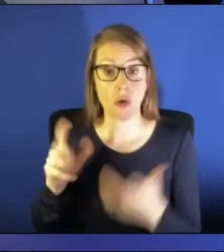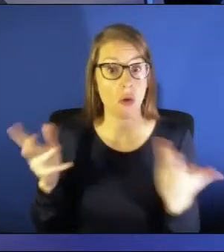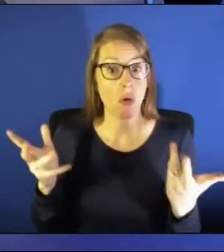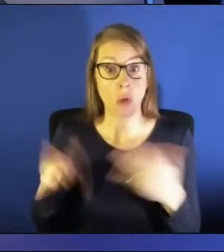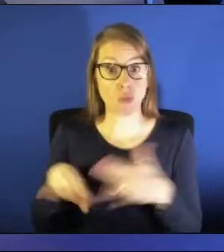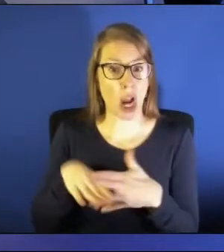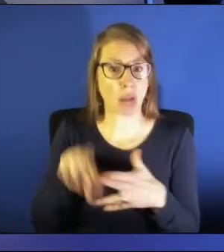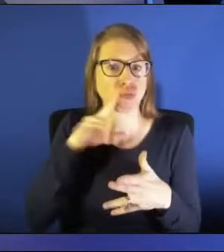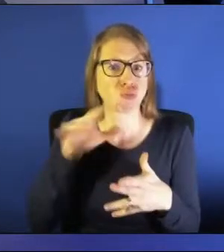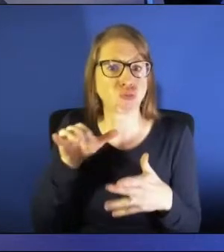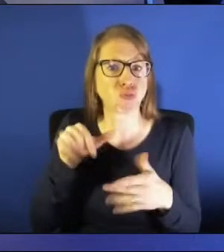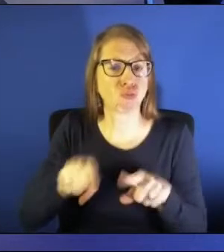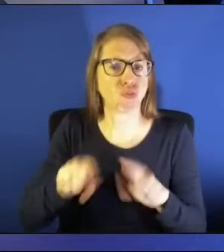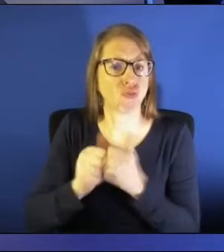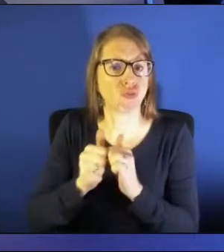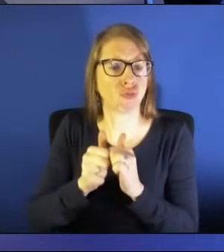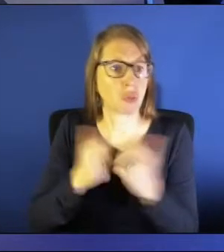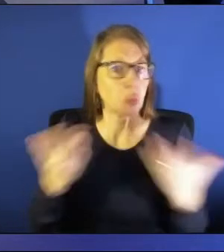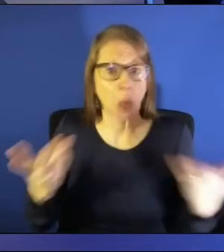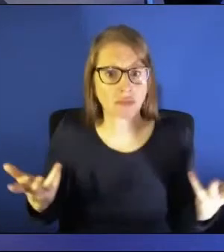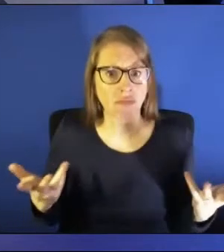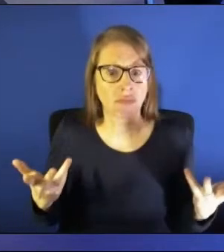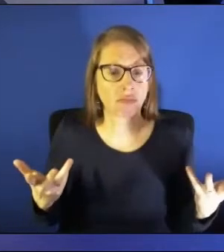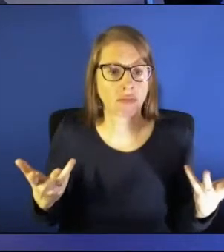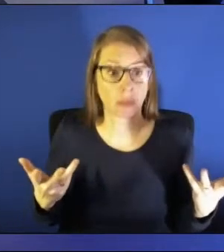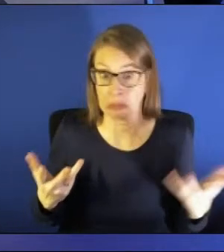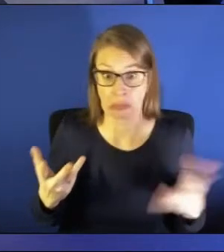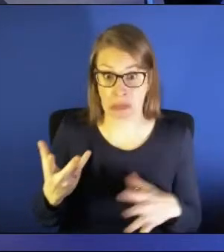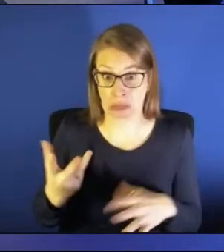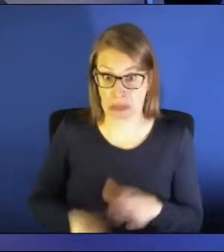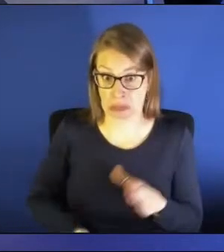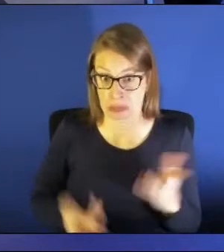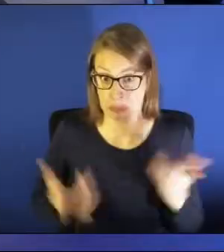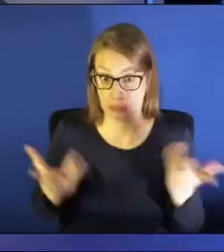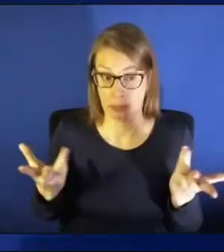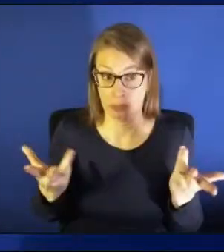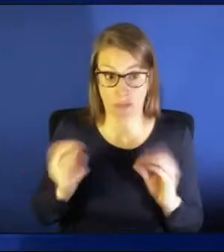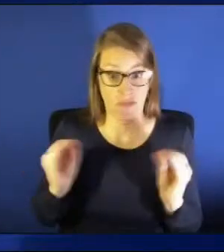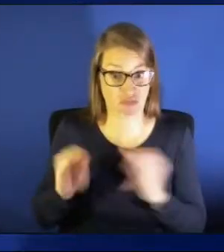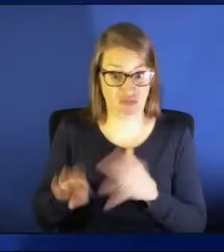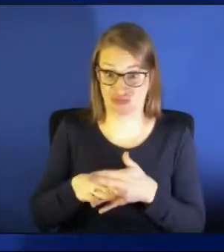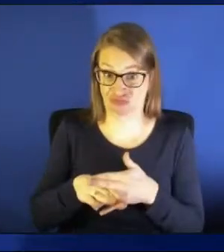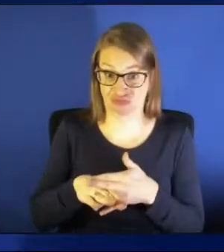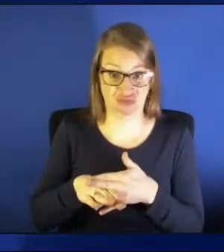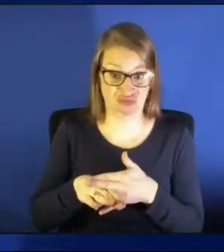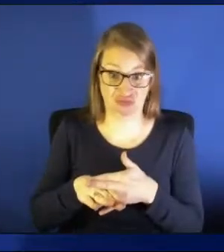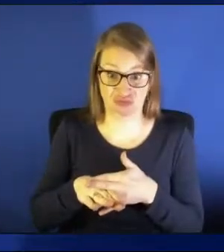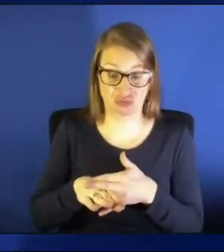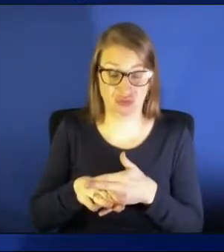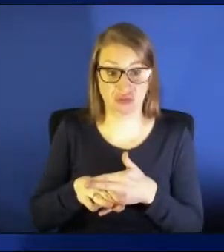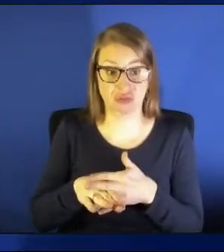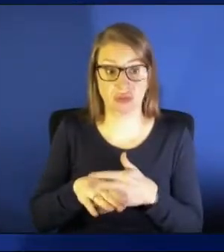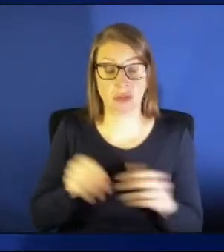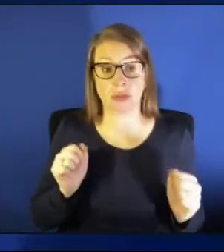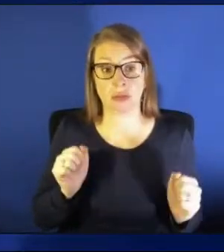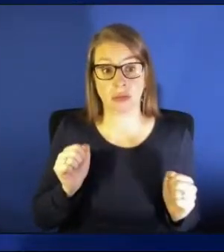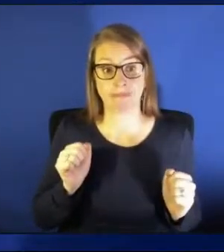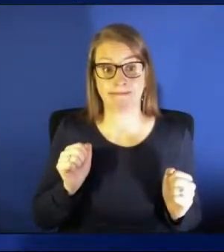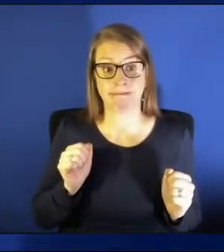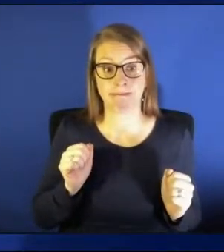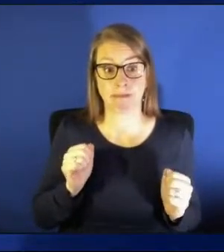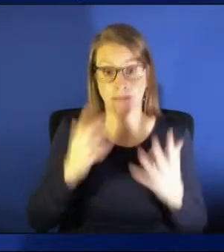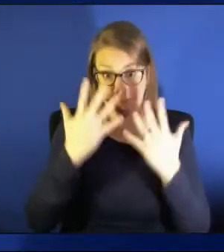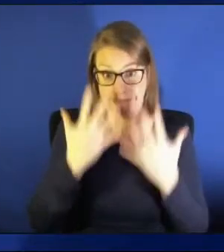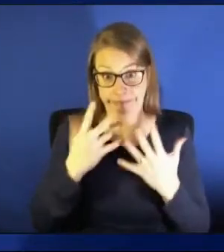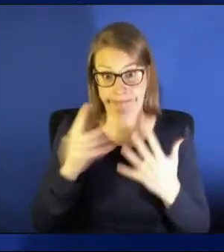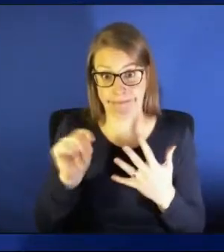during a marathon? Non-existent? Yeah, I don't think that there you're taking very many breaks, except the unfortunate bathroom break that